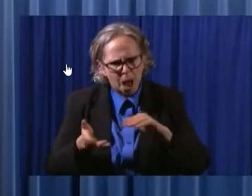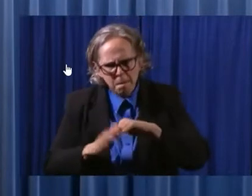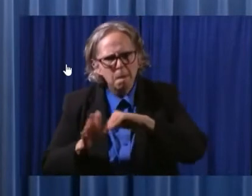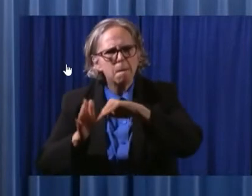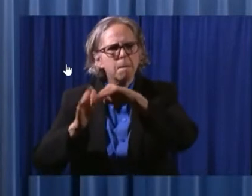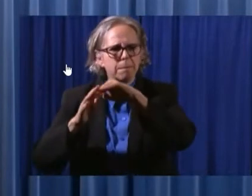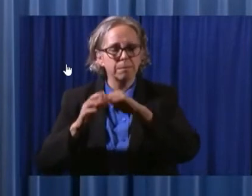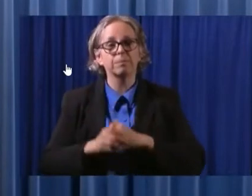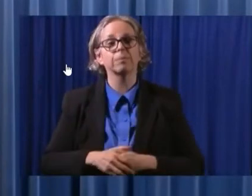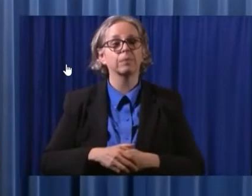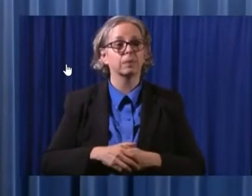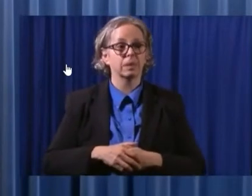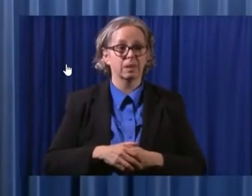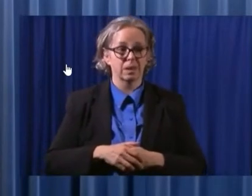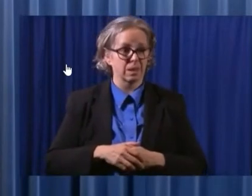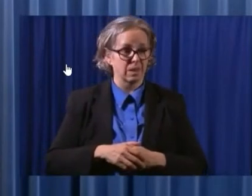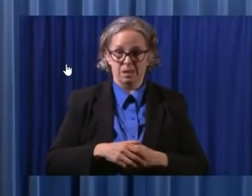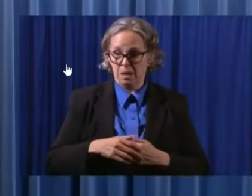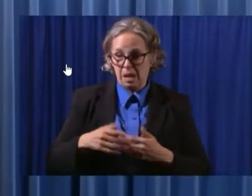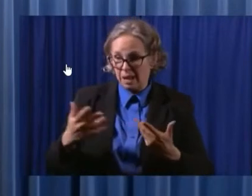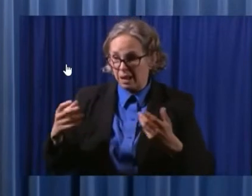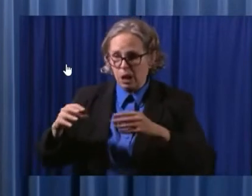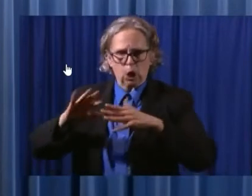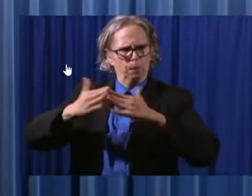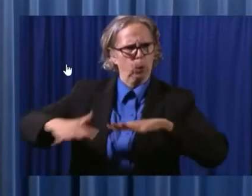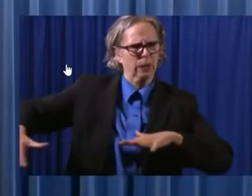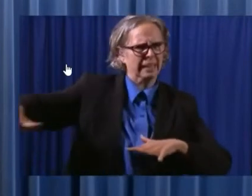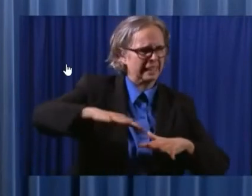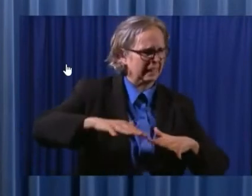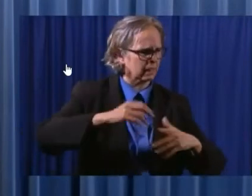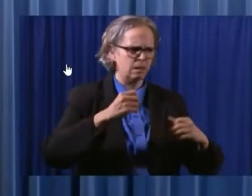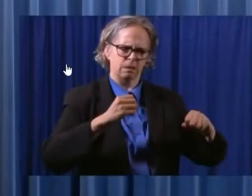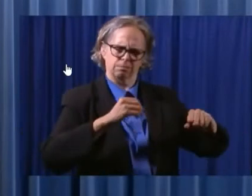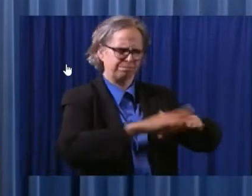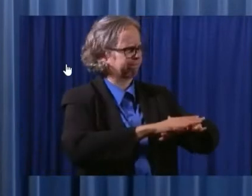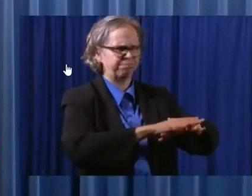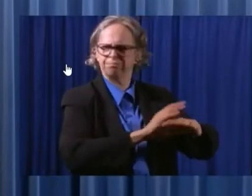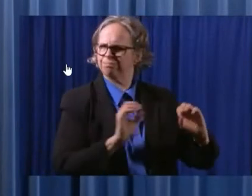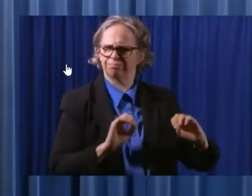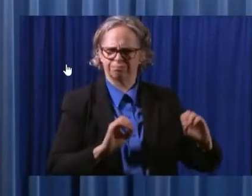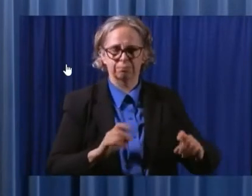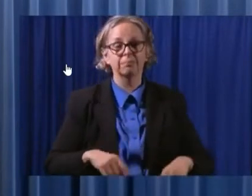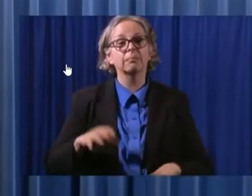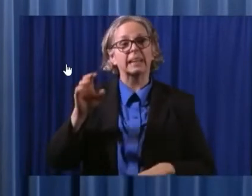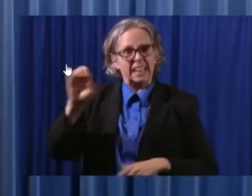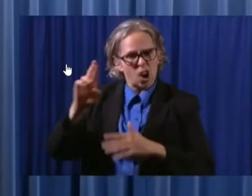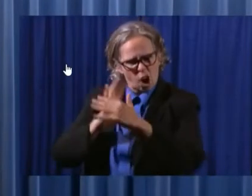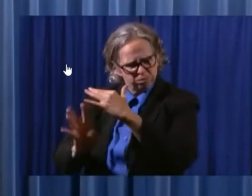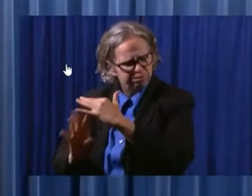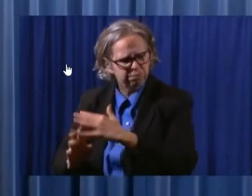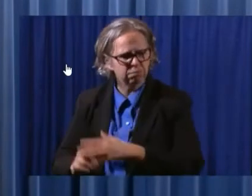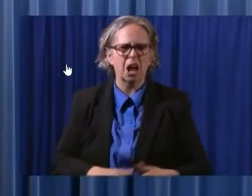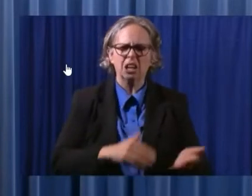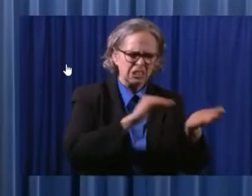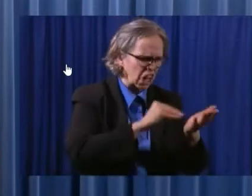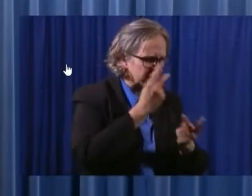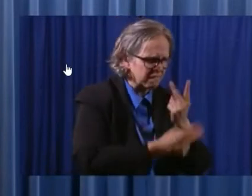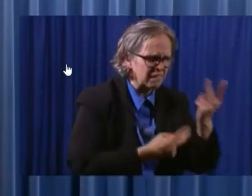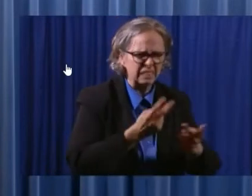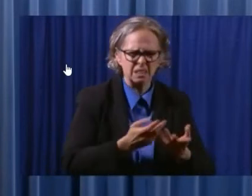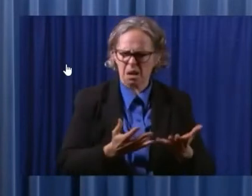3, proportion of cases that are not congregate cases. Indicator 4, sustained increase in emergency room visits. And Indicator